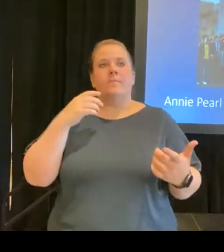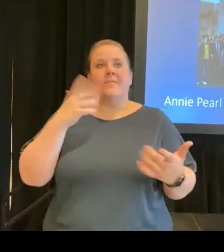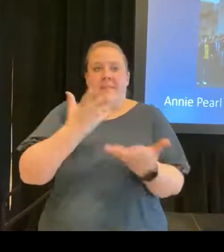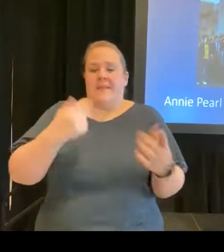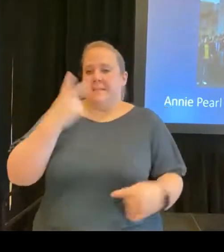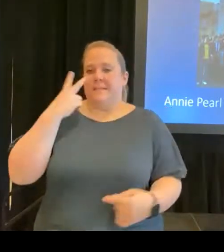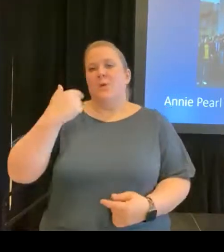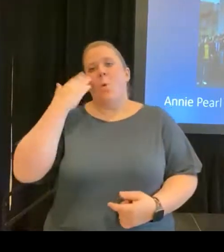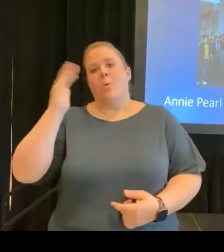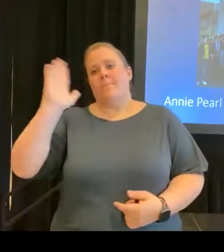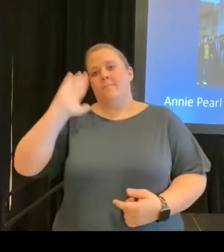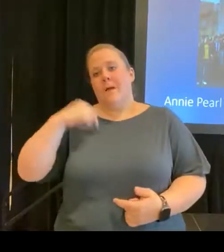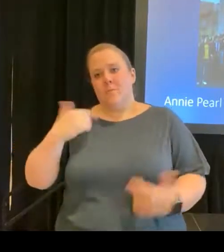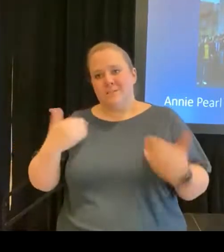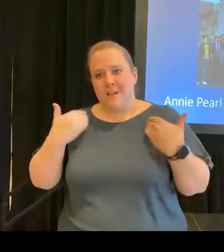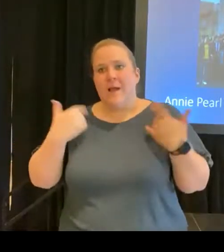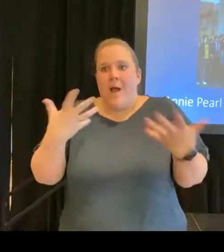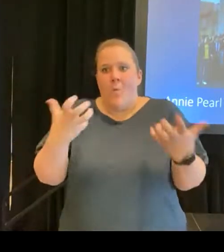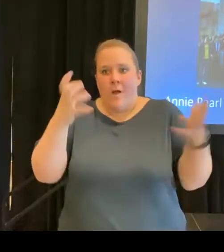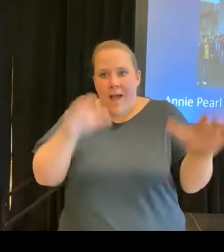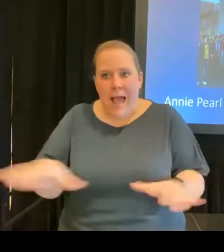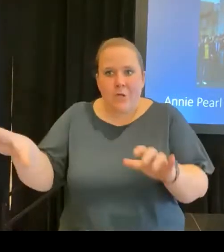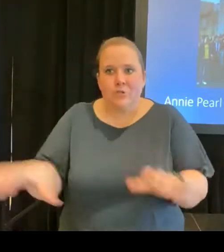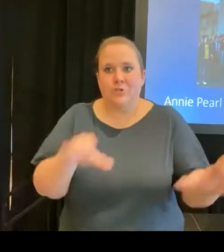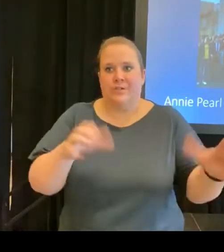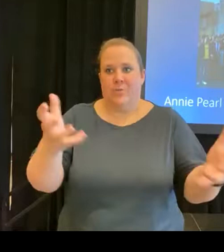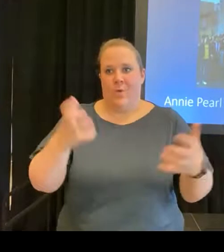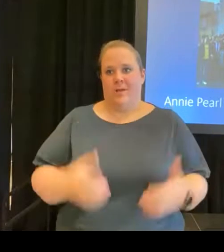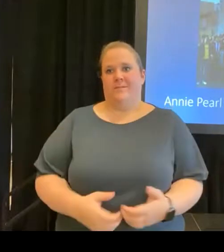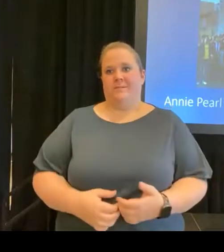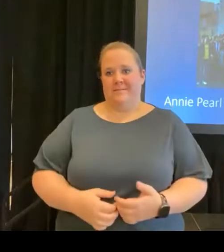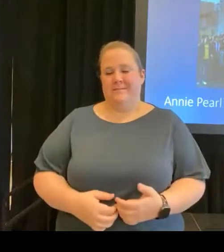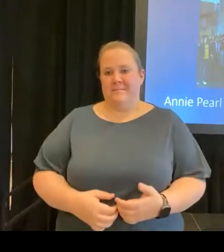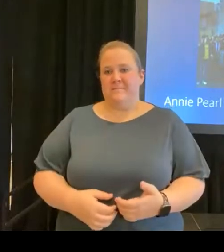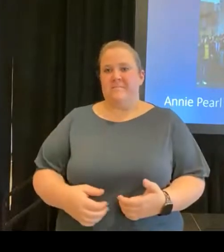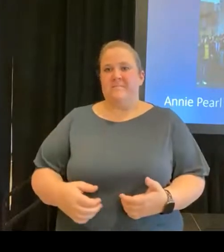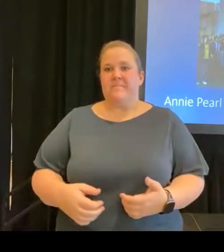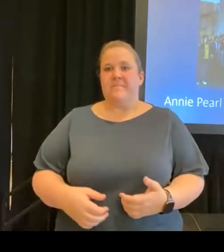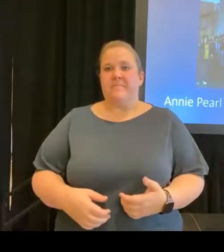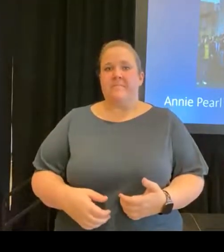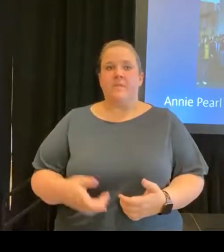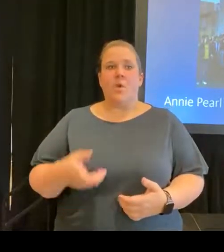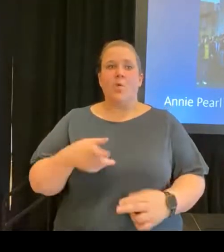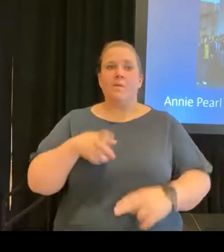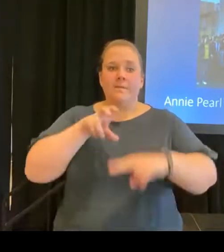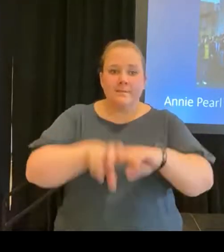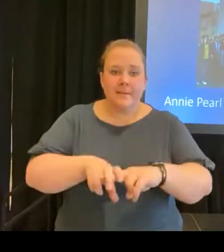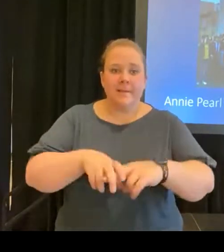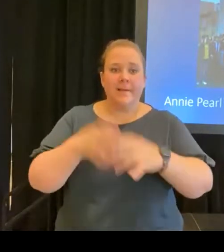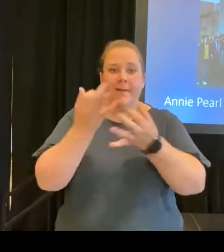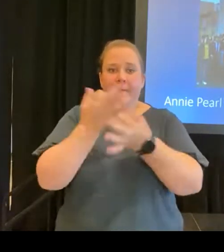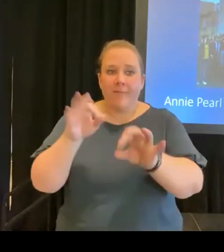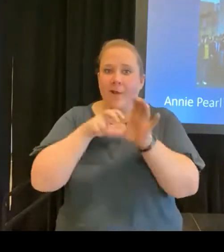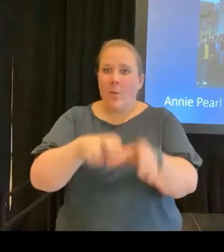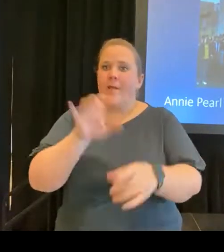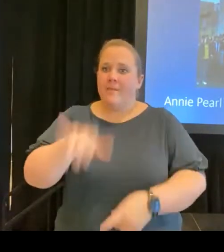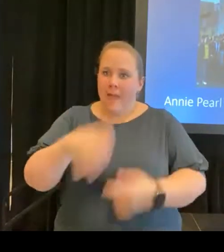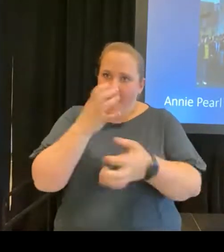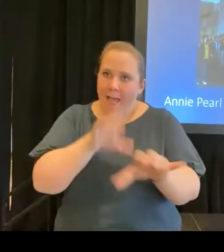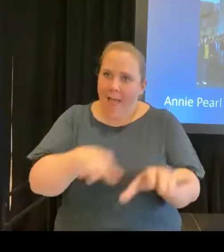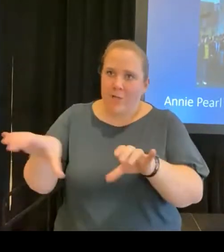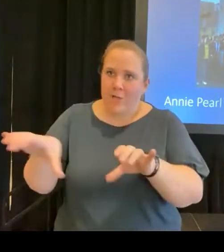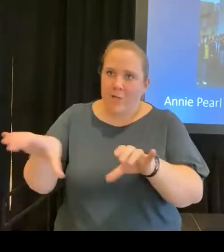I'm young, so I want some action. So the sit-ins and the freedom rides was action for me.